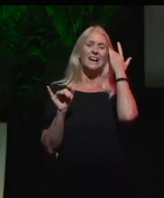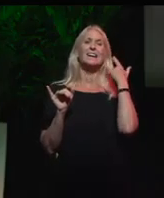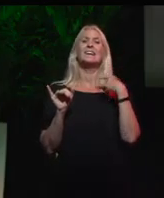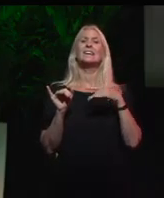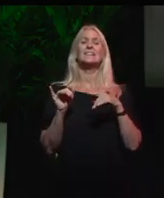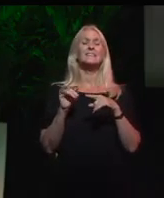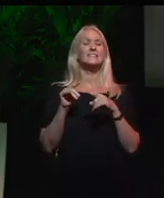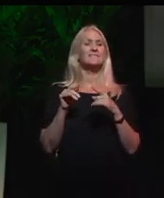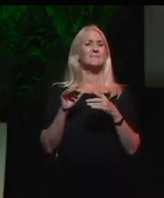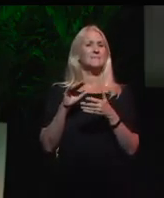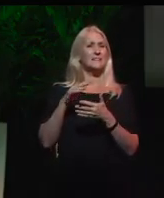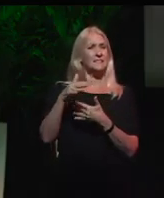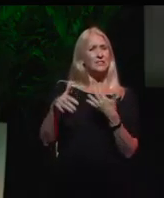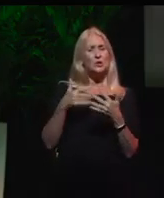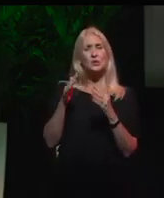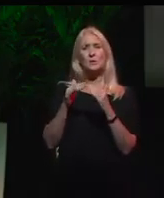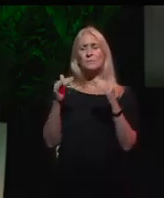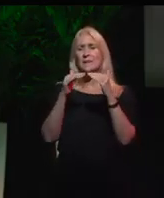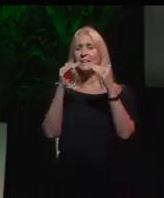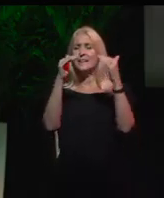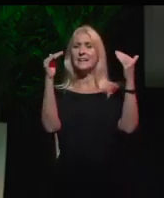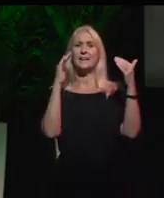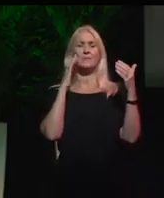mobility associated with attaining a degree.